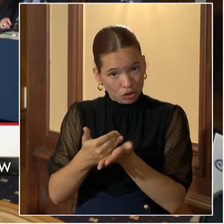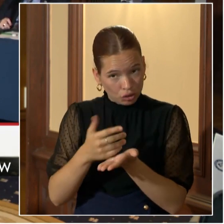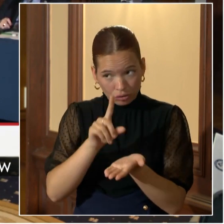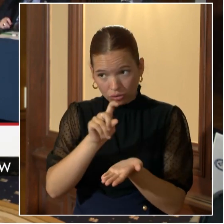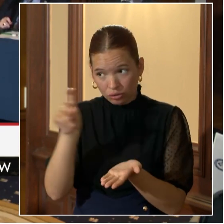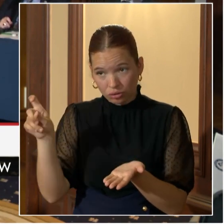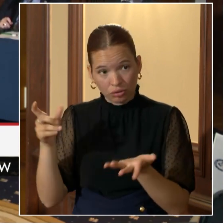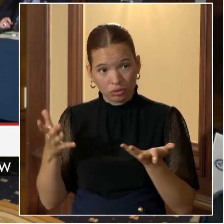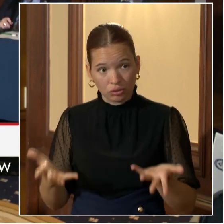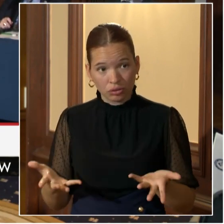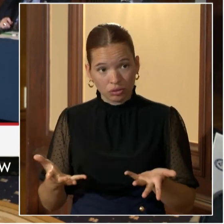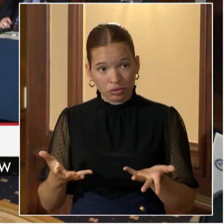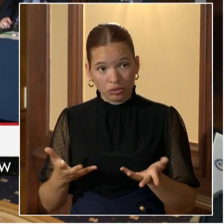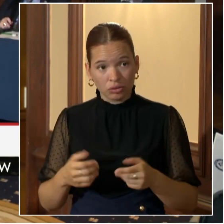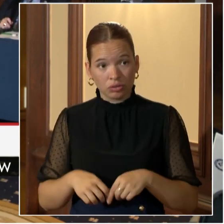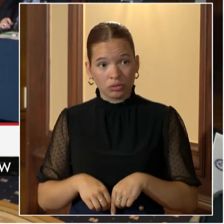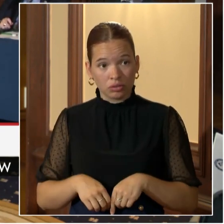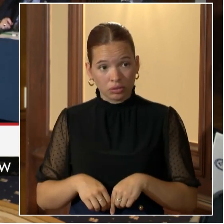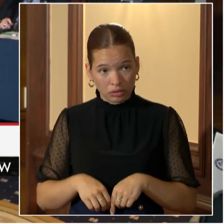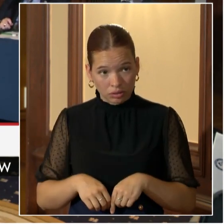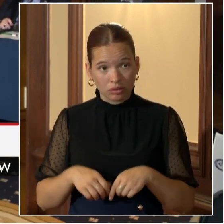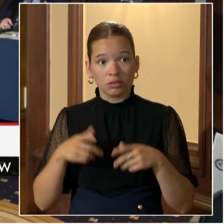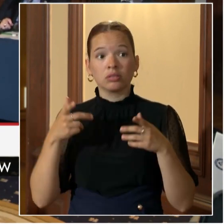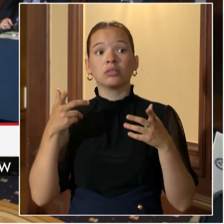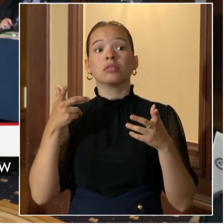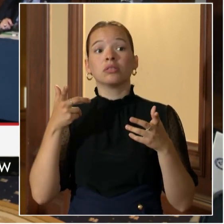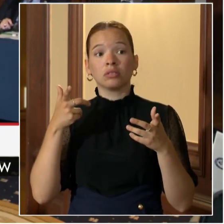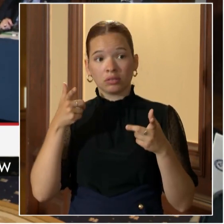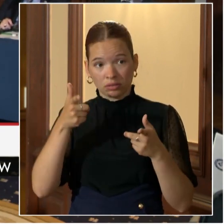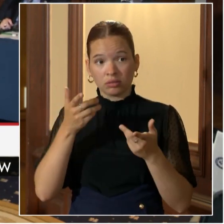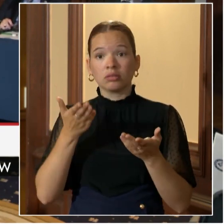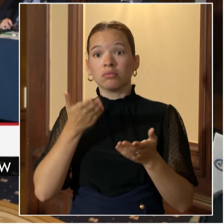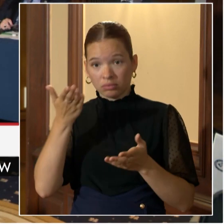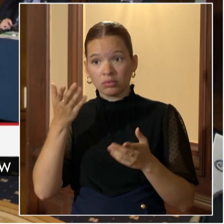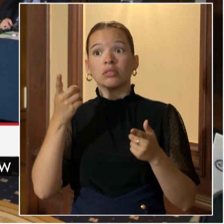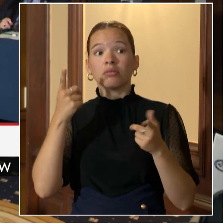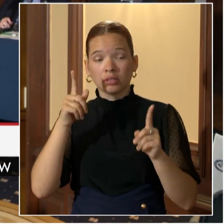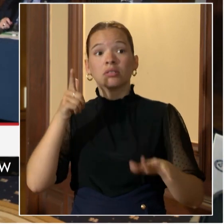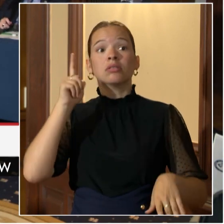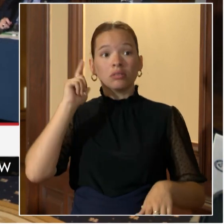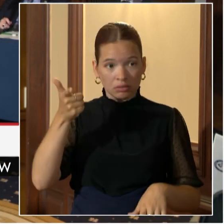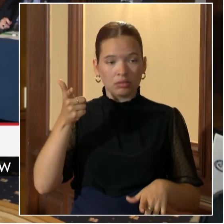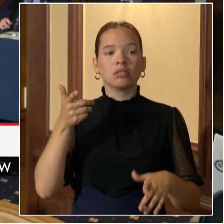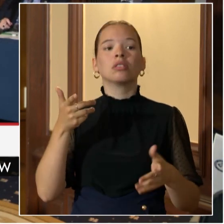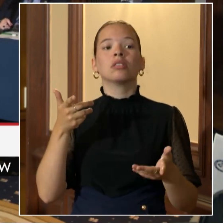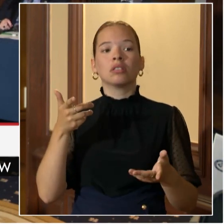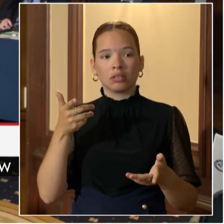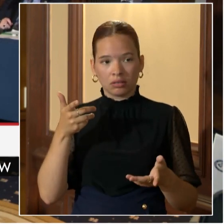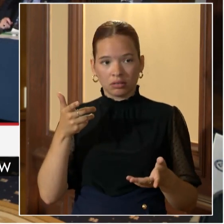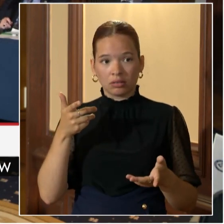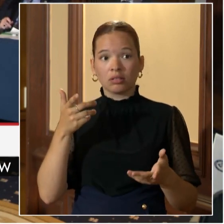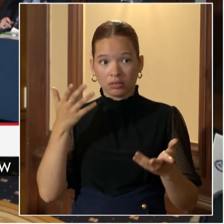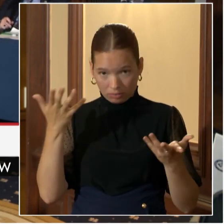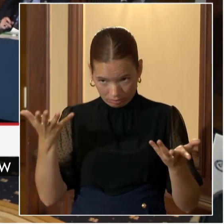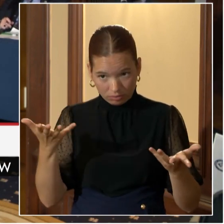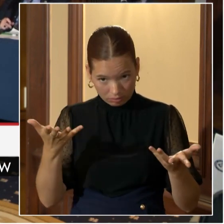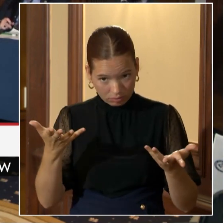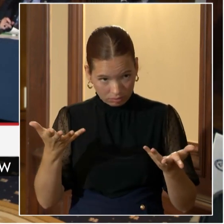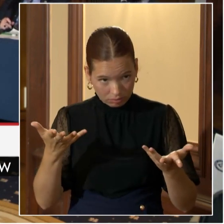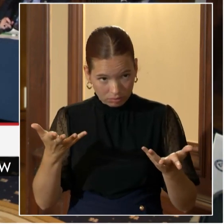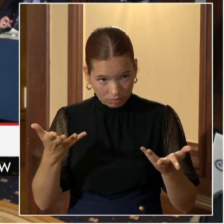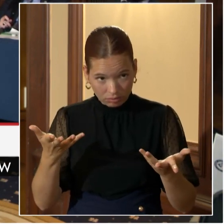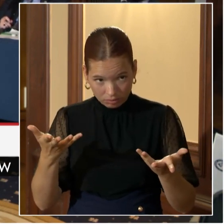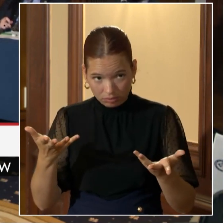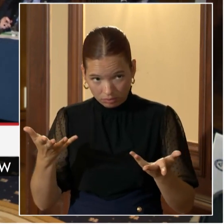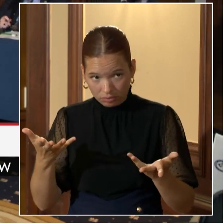ready for the vote. All in favor say aye. Aye. Any opposed? The budget